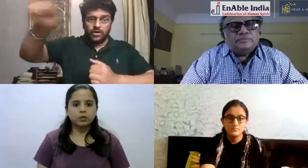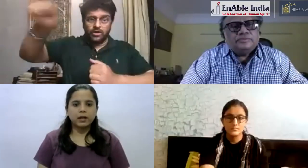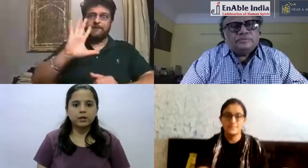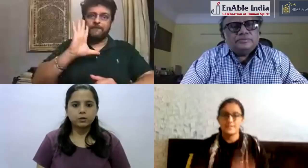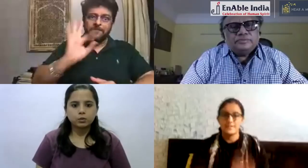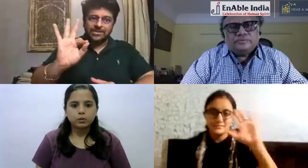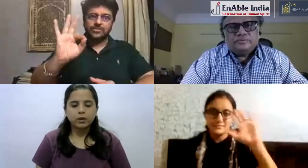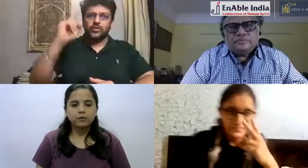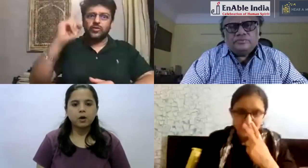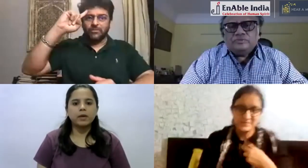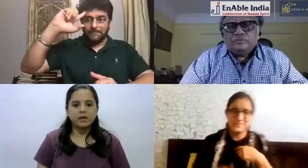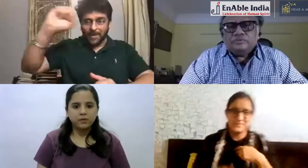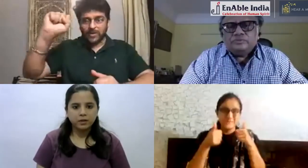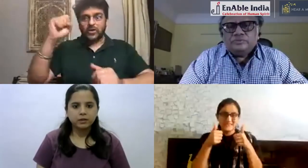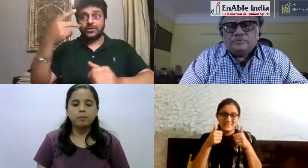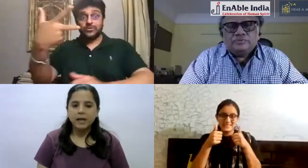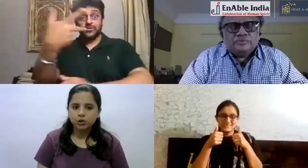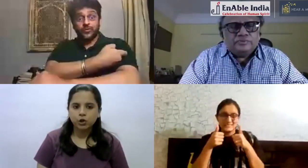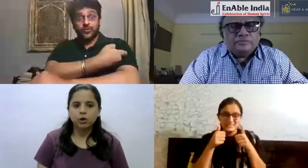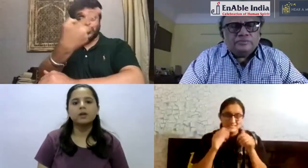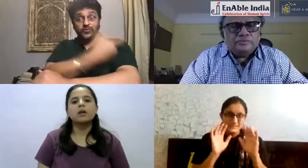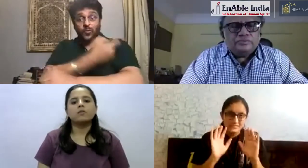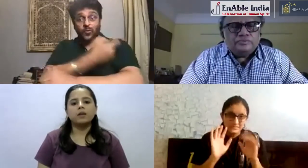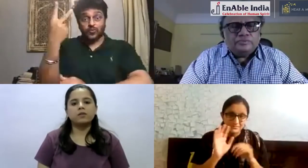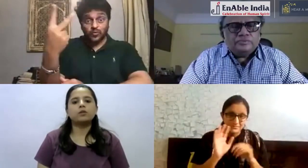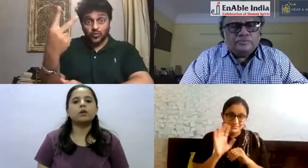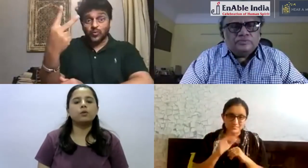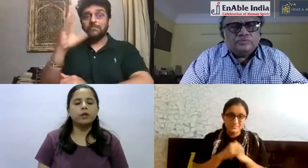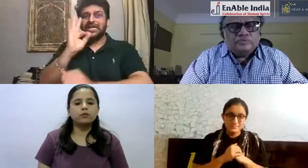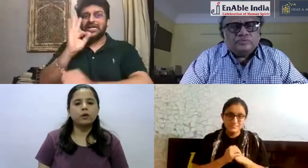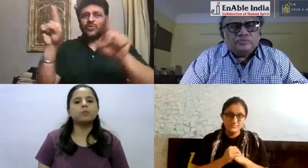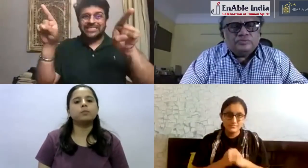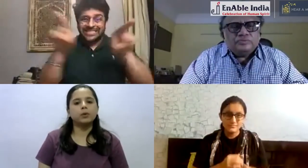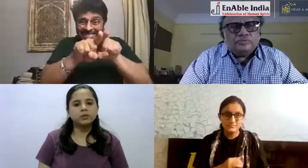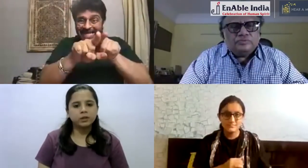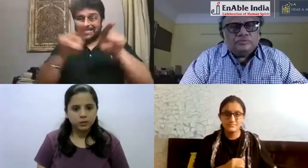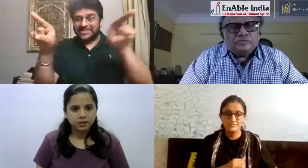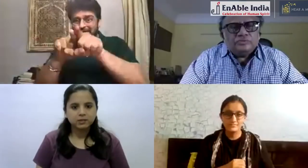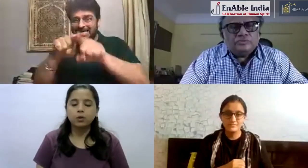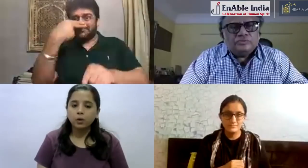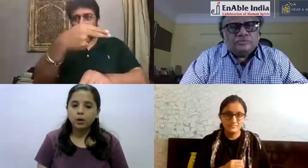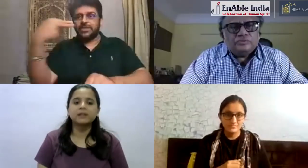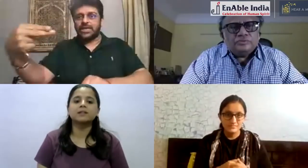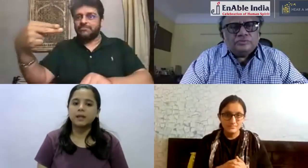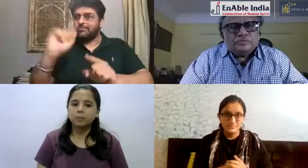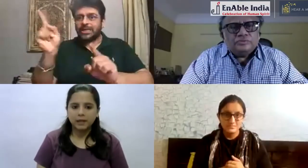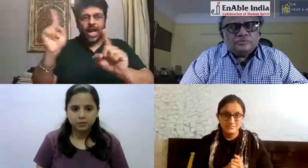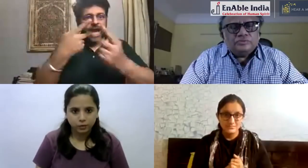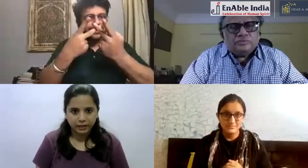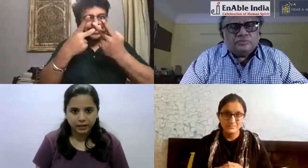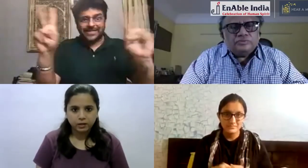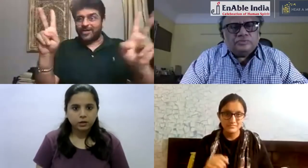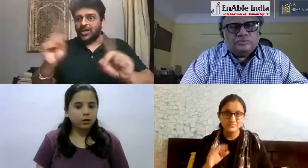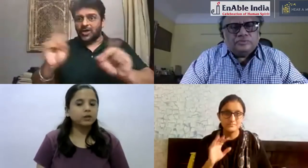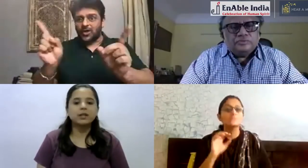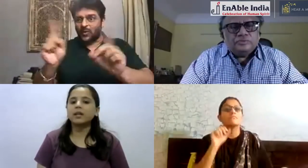Yes, we would like to inform everyone, make sure whenever you are going for both the doses, go at the same place